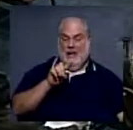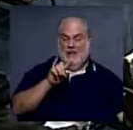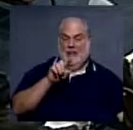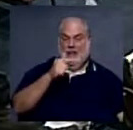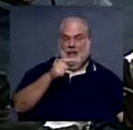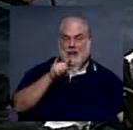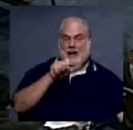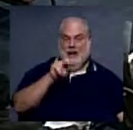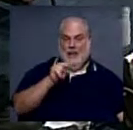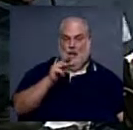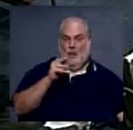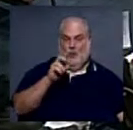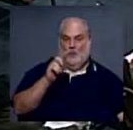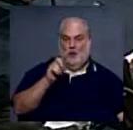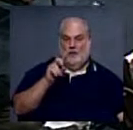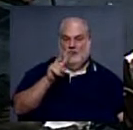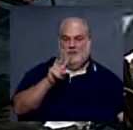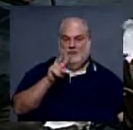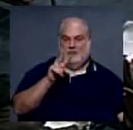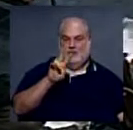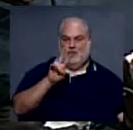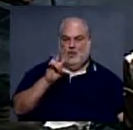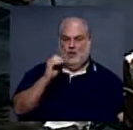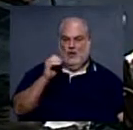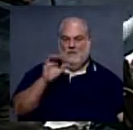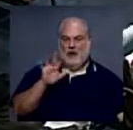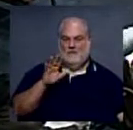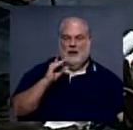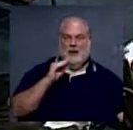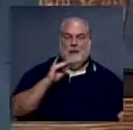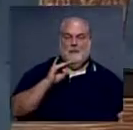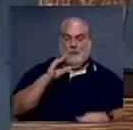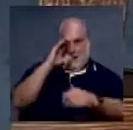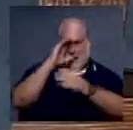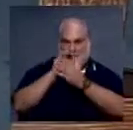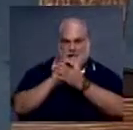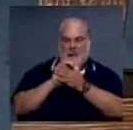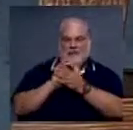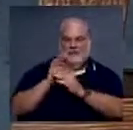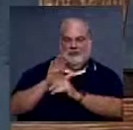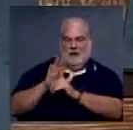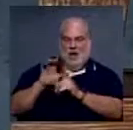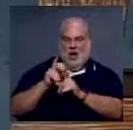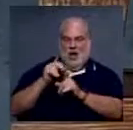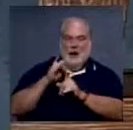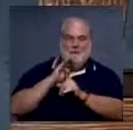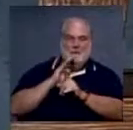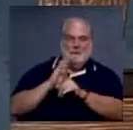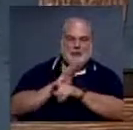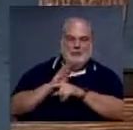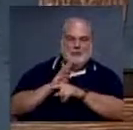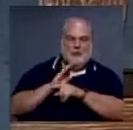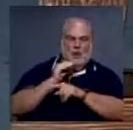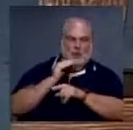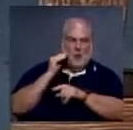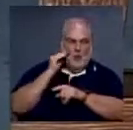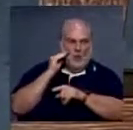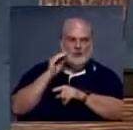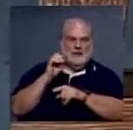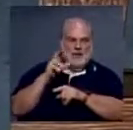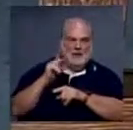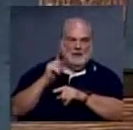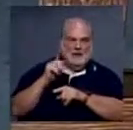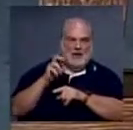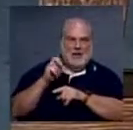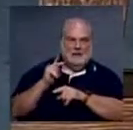72205. And my husband owns his own business where he is always downtown. So that's probably the biggest help, is that he could drop them off on the way